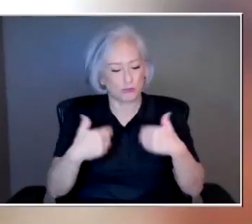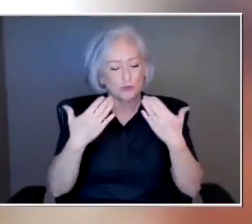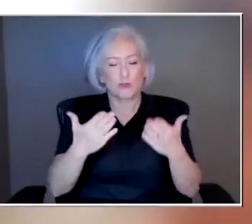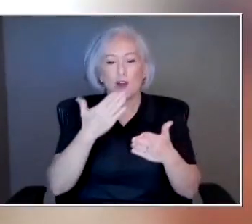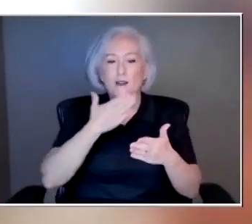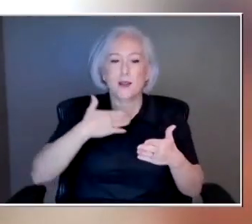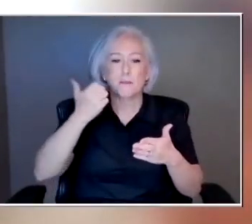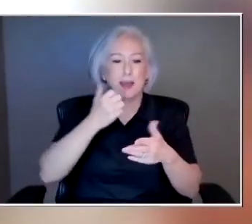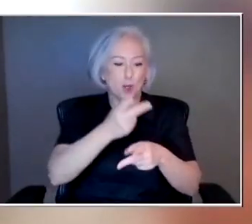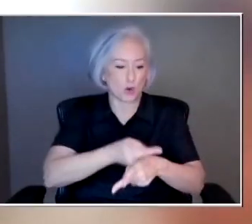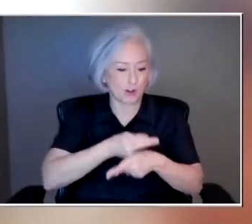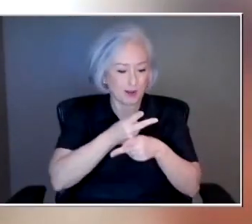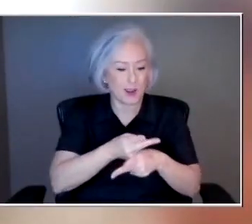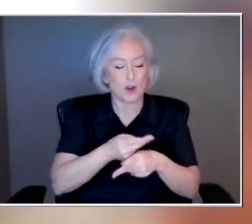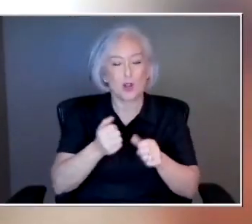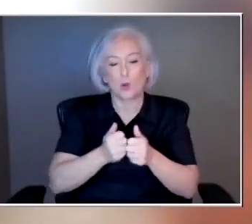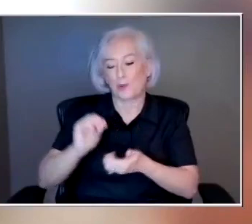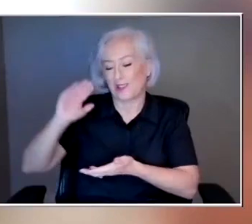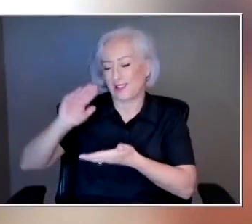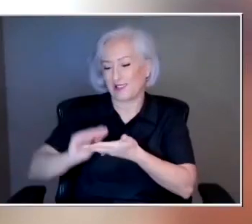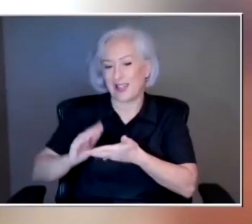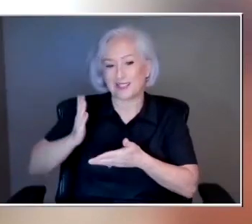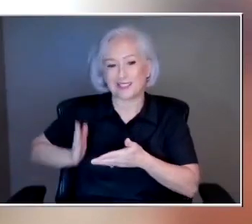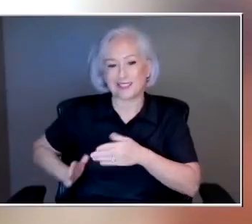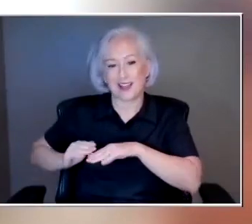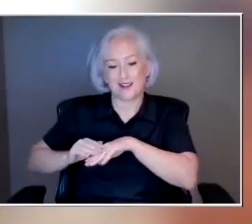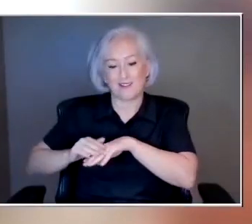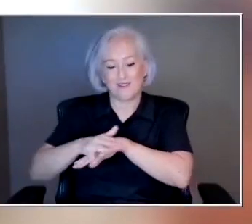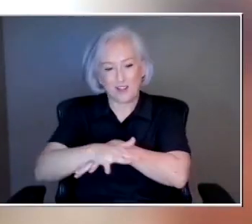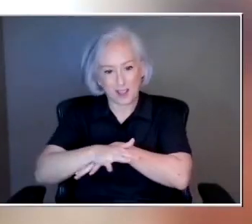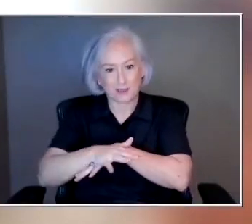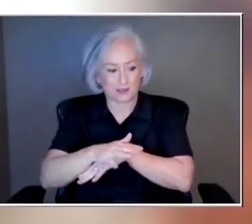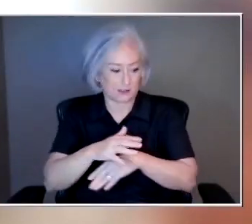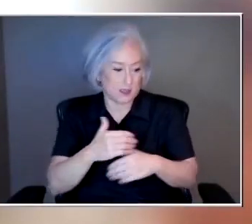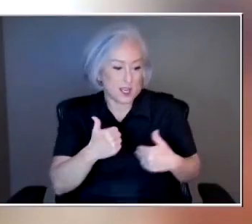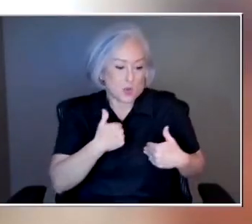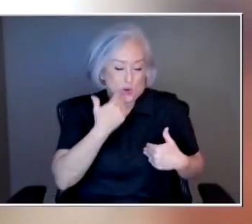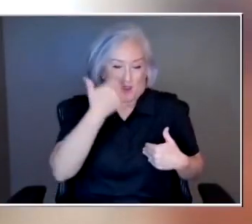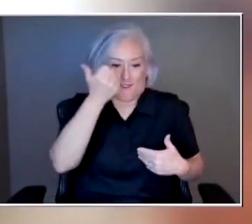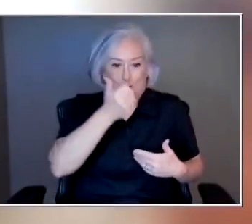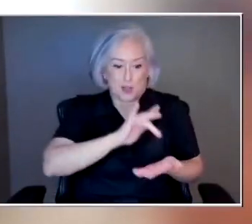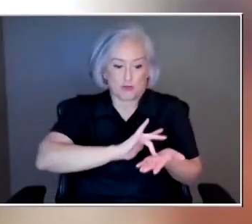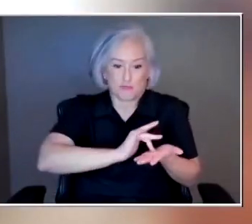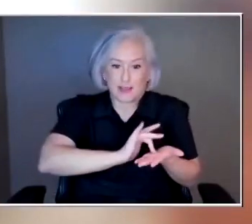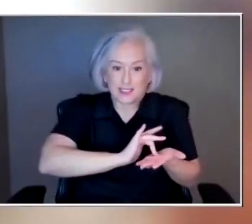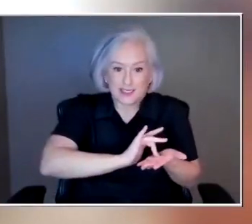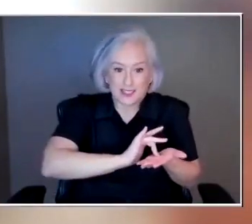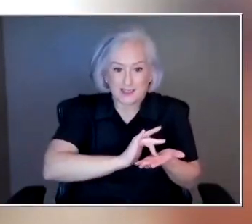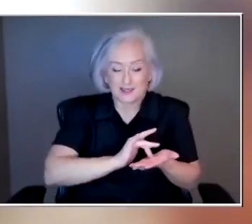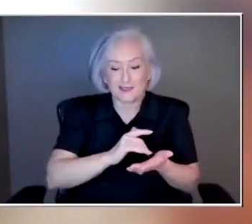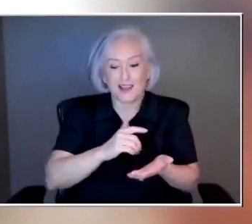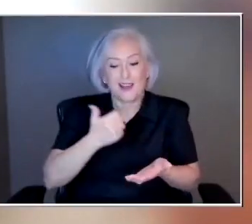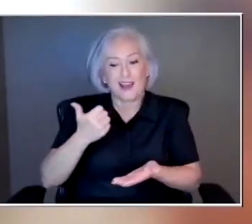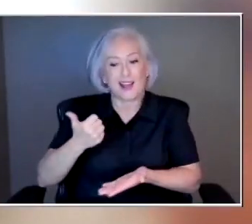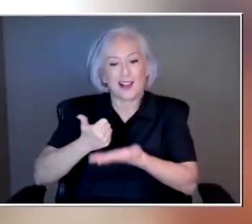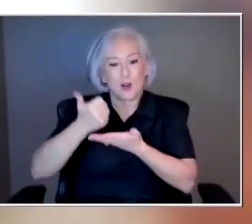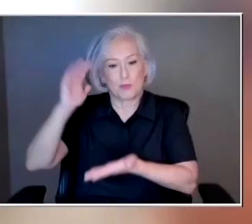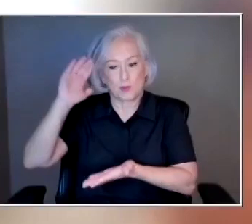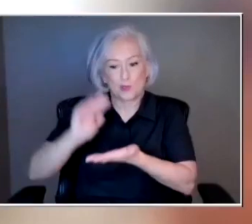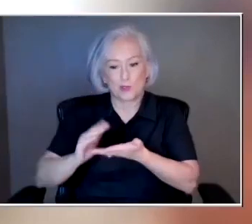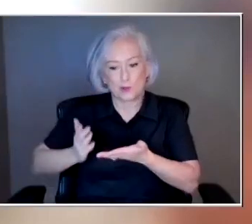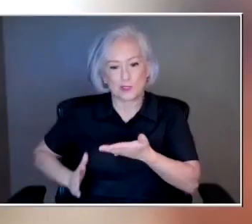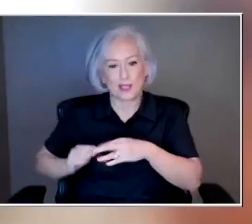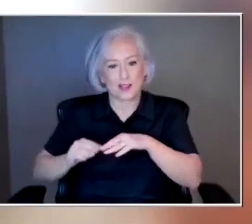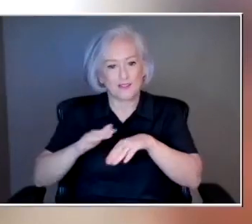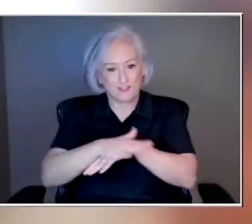lesser side effects. So it's not just better drugs, but also helping the side effects and the long-term survivorship, especially when it